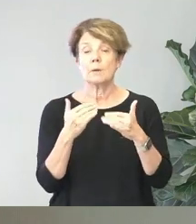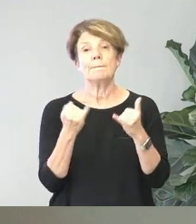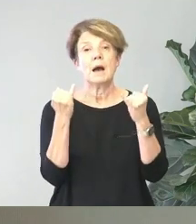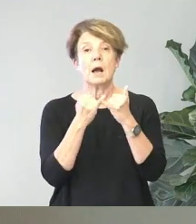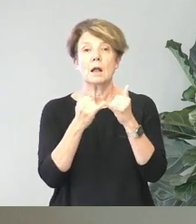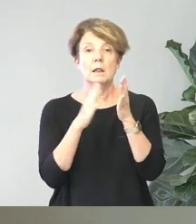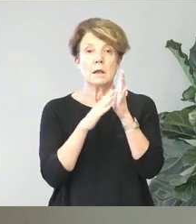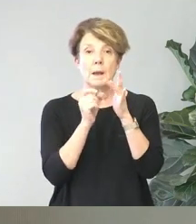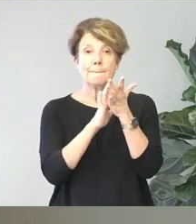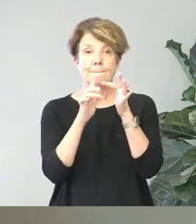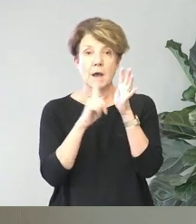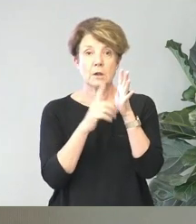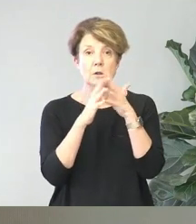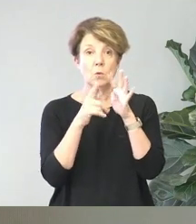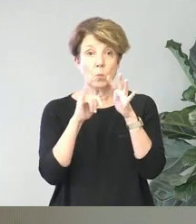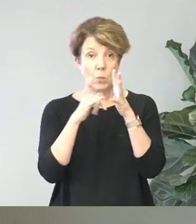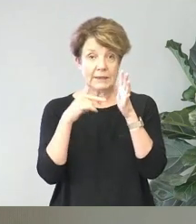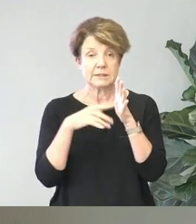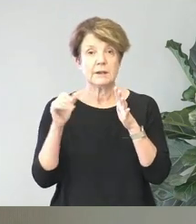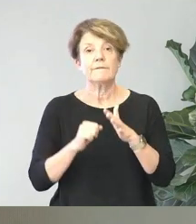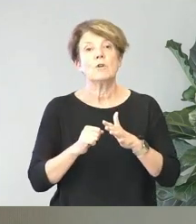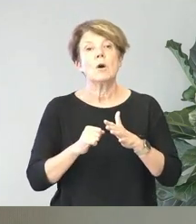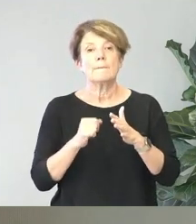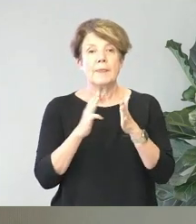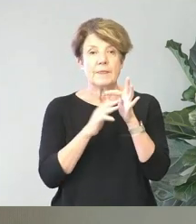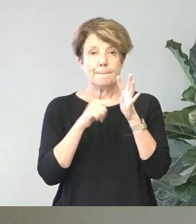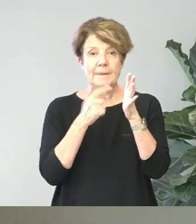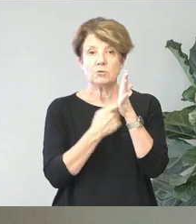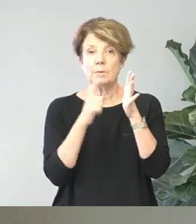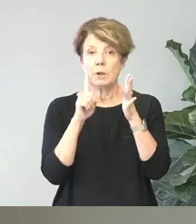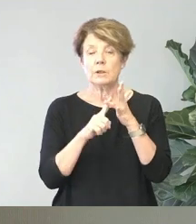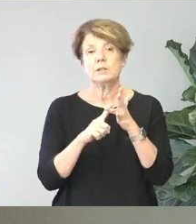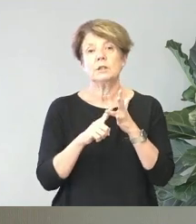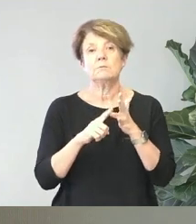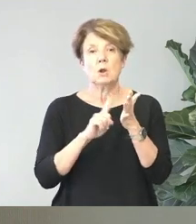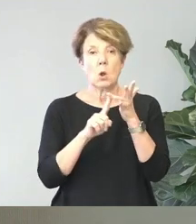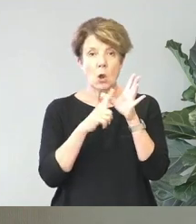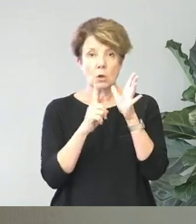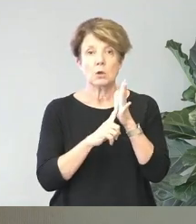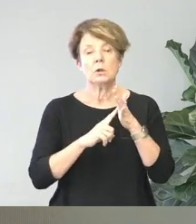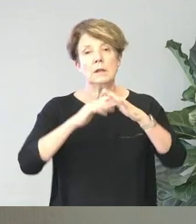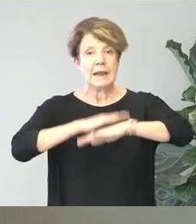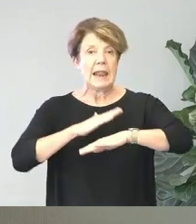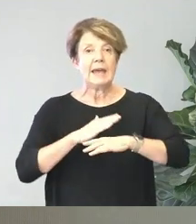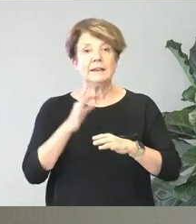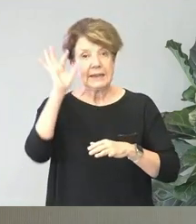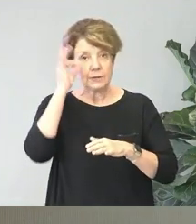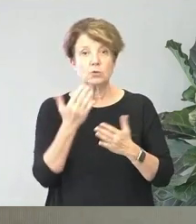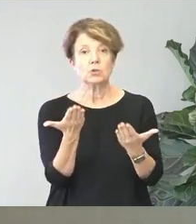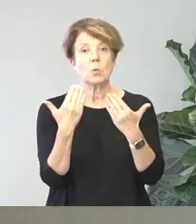West from the Metropolitan Local Aboriginal Land Council to welcome us to country. Thank you.